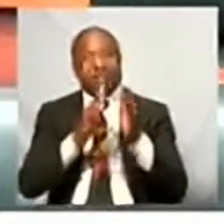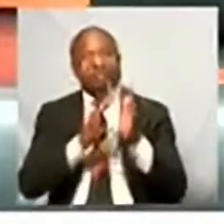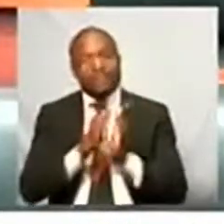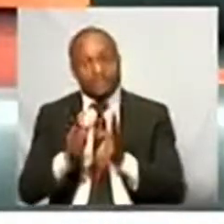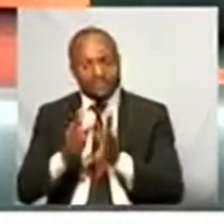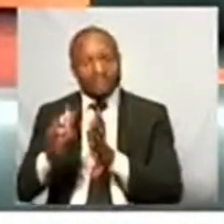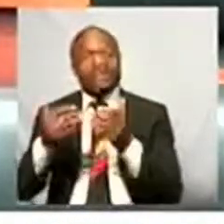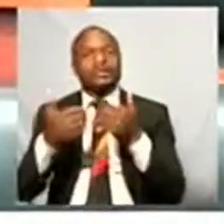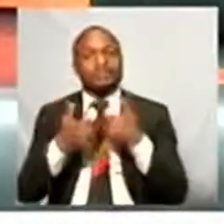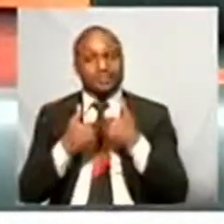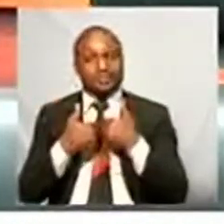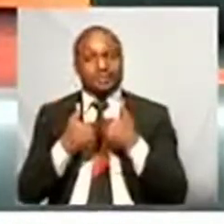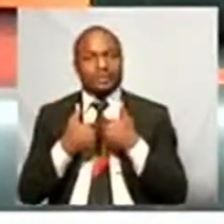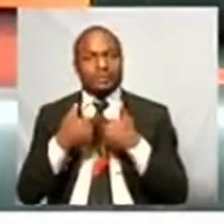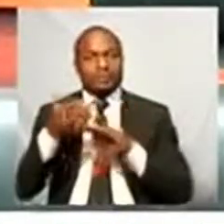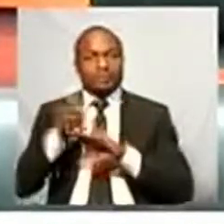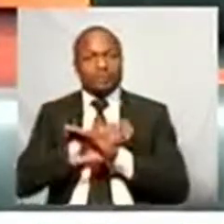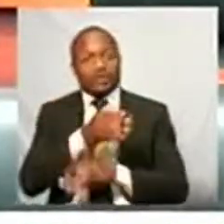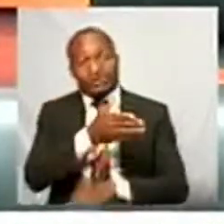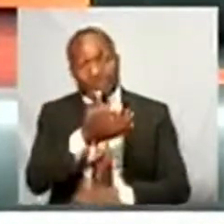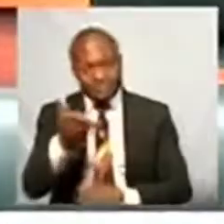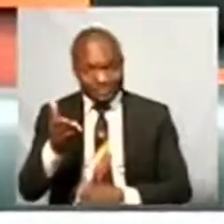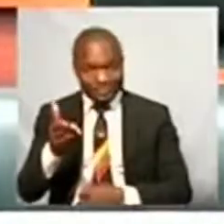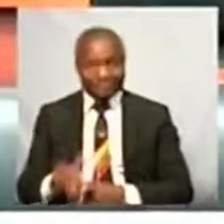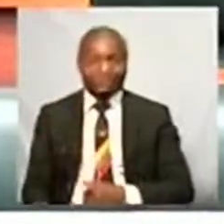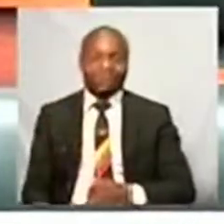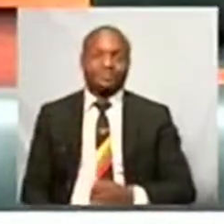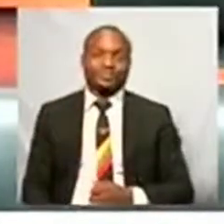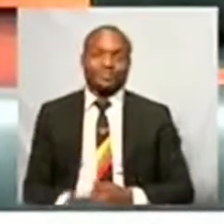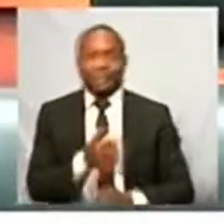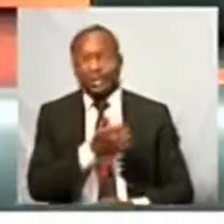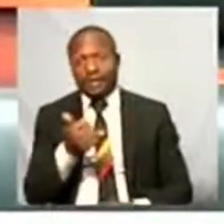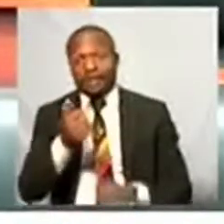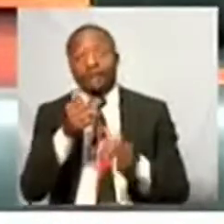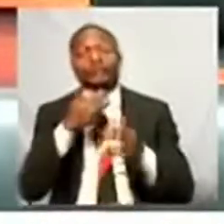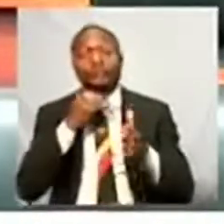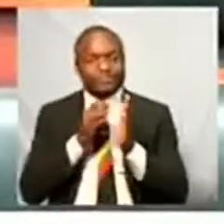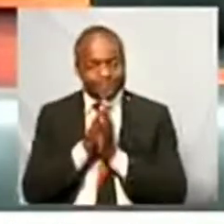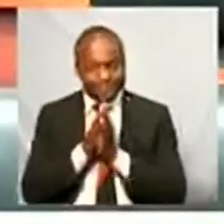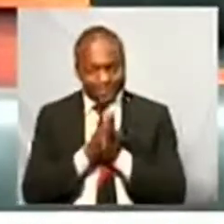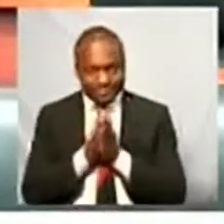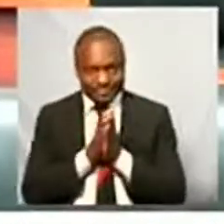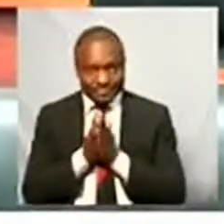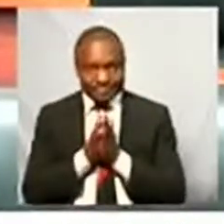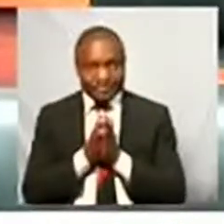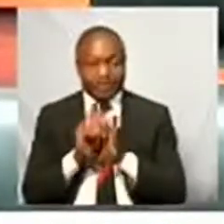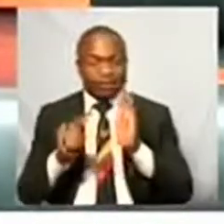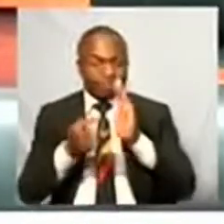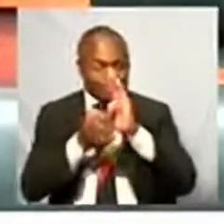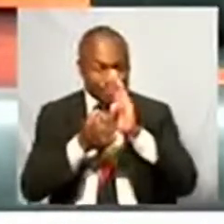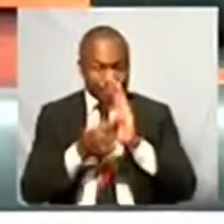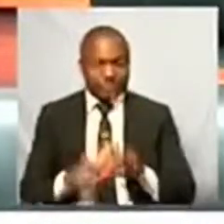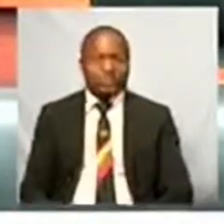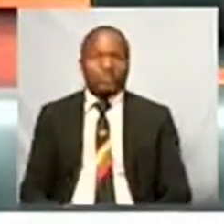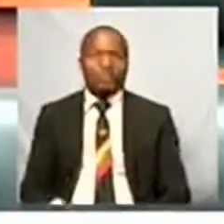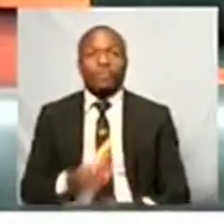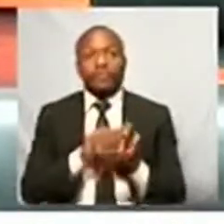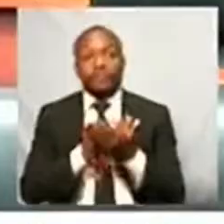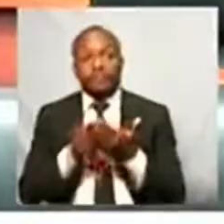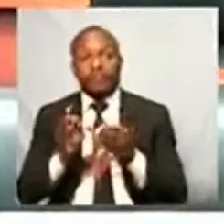have before them. Madam Speaker, another very interesting point, Madam Speaker, is failure to